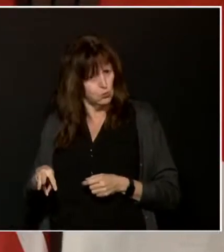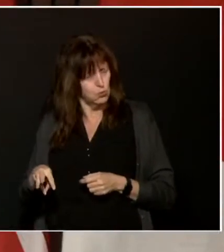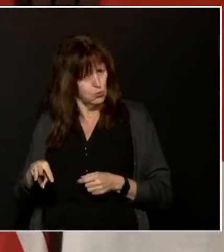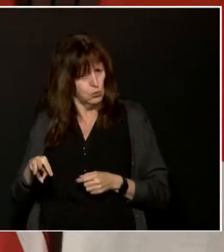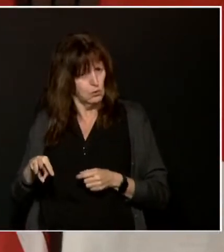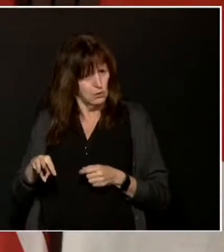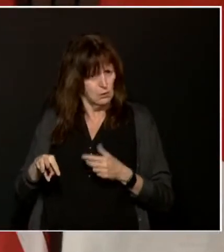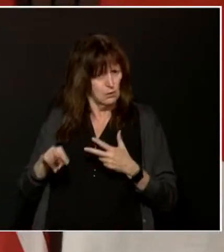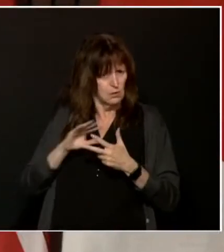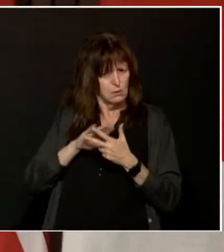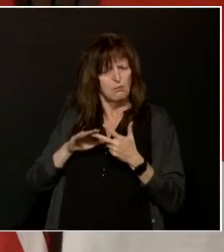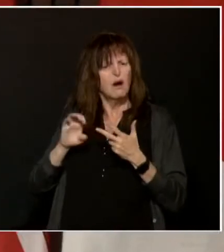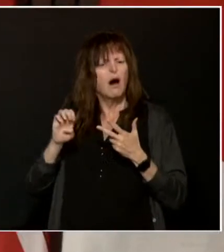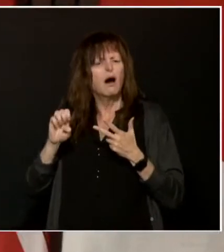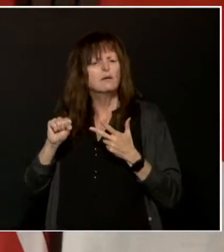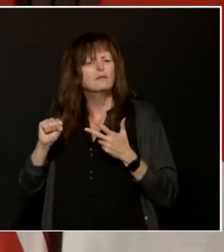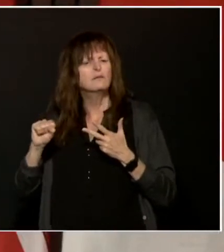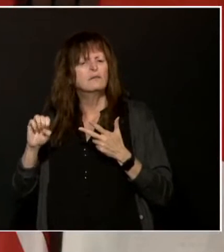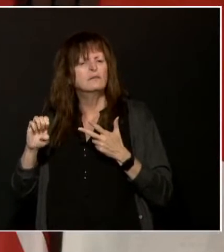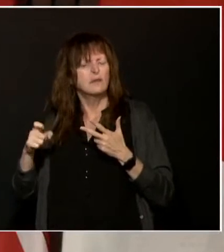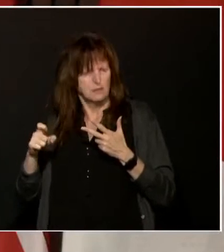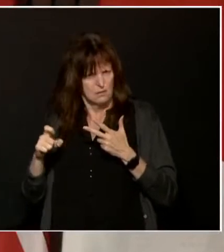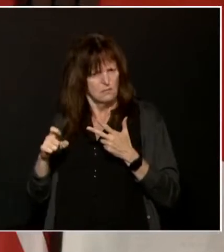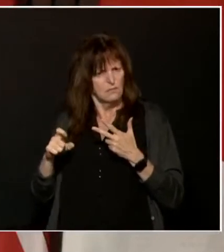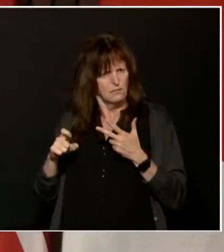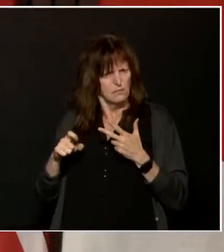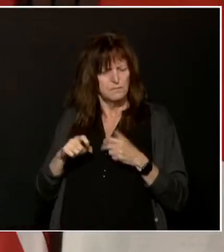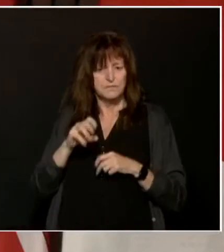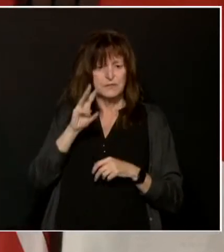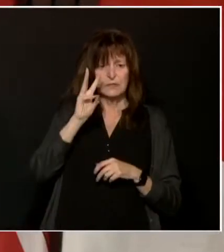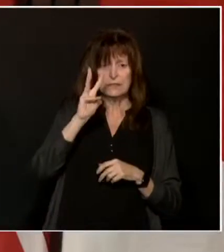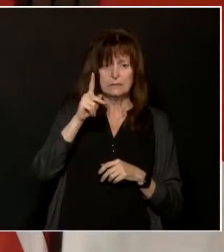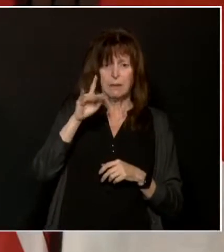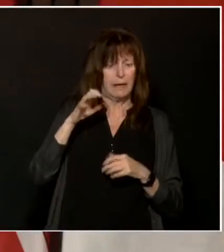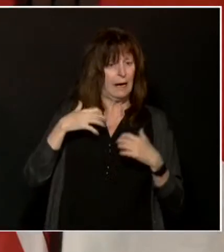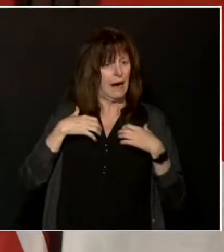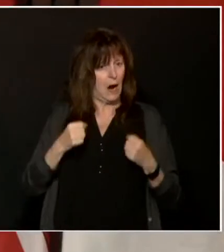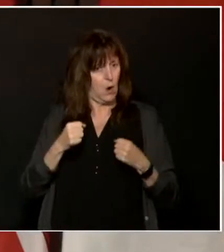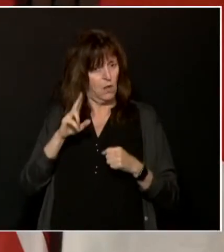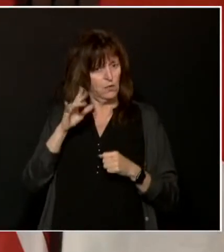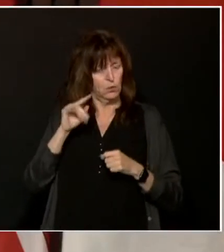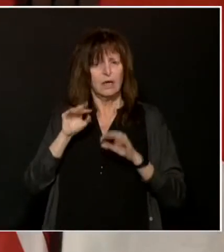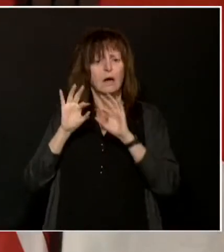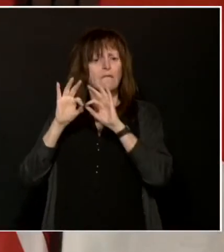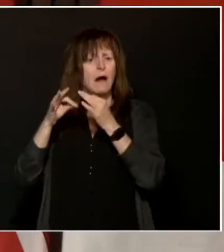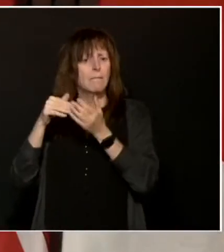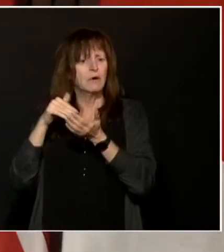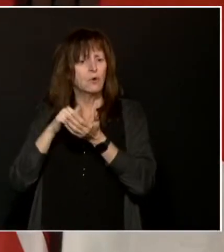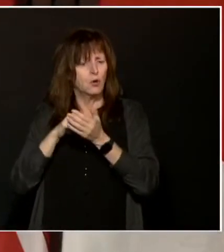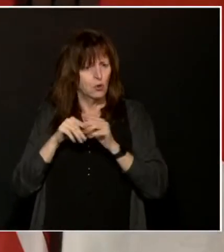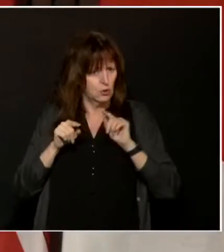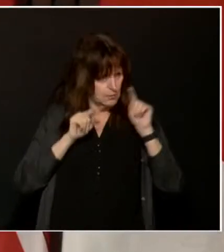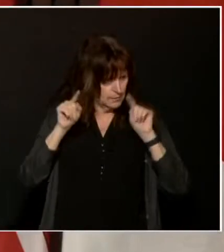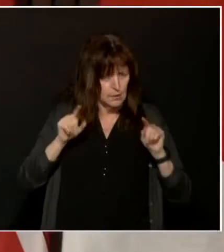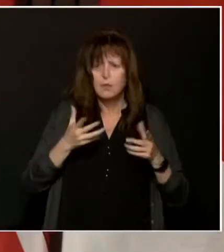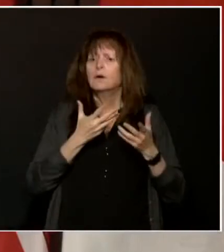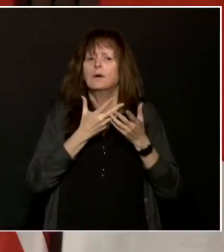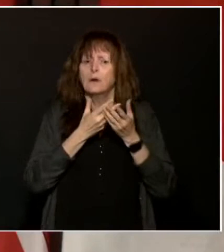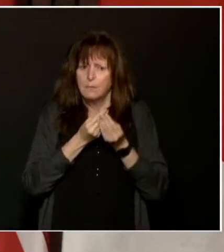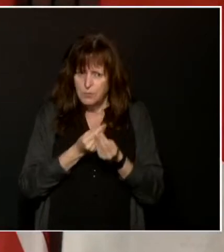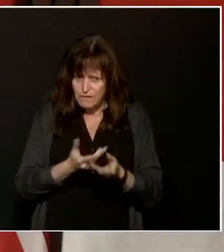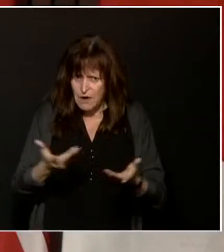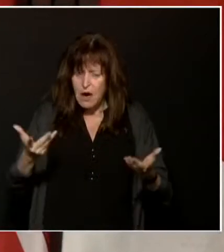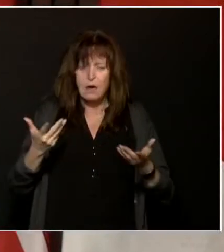that had primary care practices providing AstraZeneca. Those were the initial areas, and that's the group that